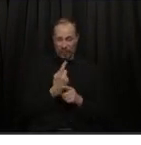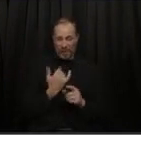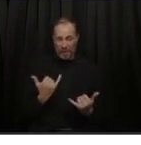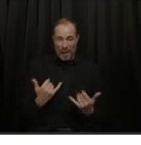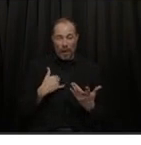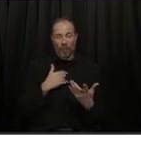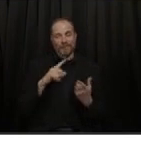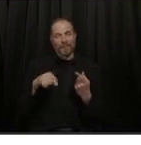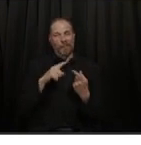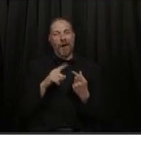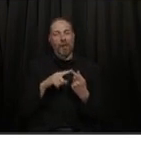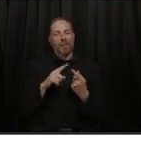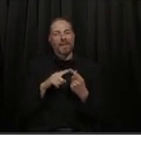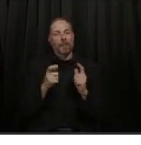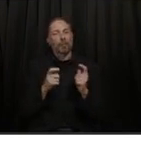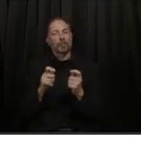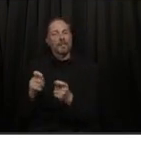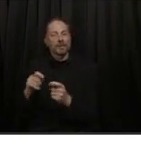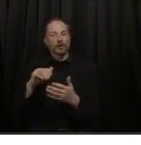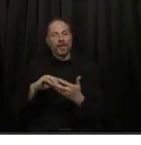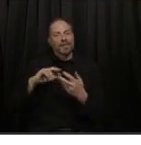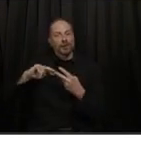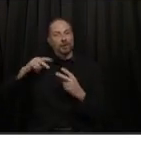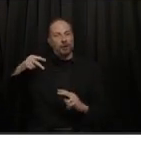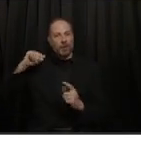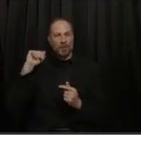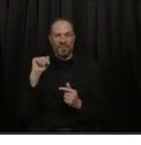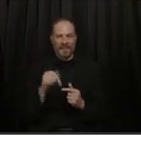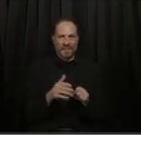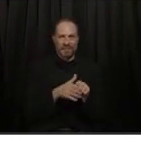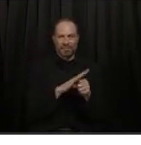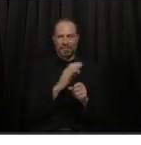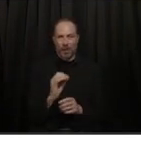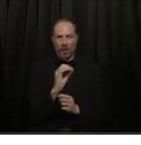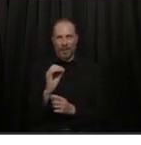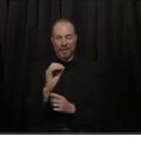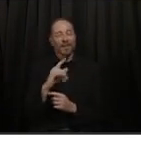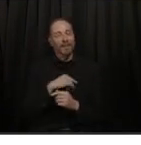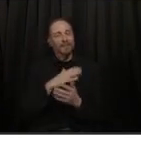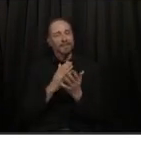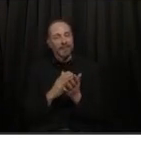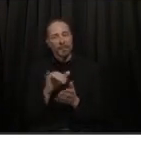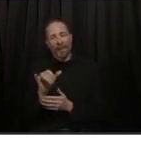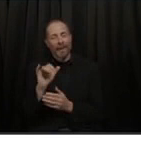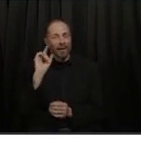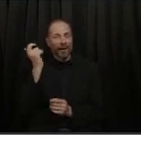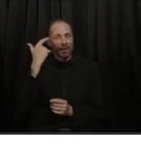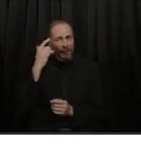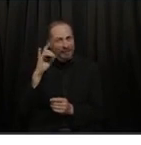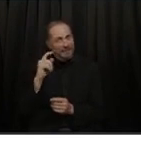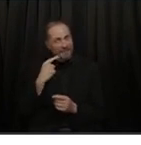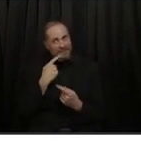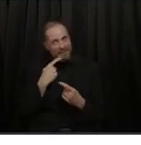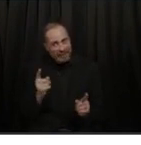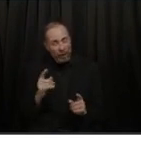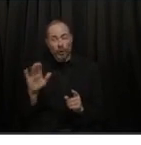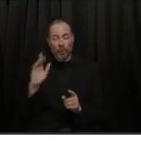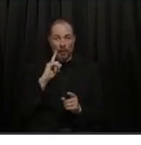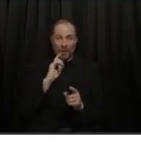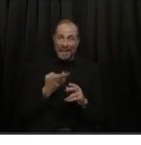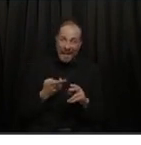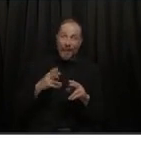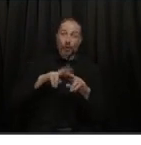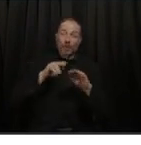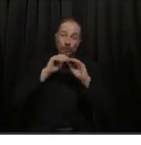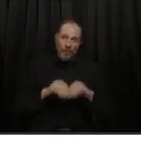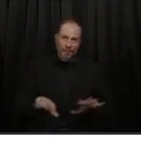of the mutations that are present in the genome of this variant. And some of those, as the governor indicated, indicate that there could be increased